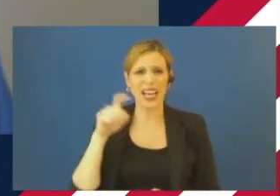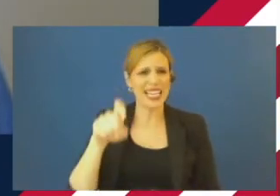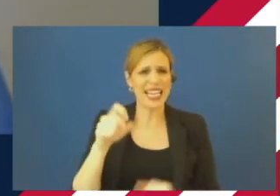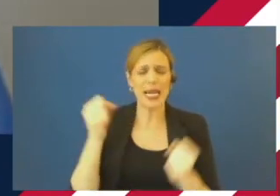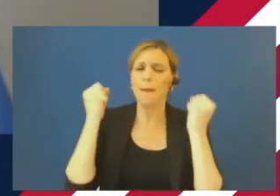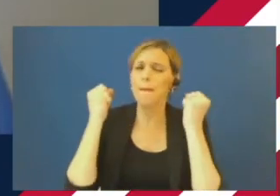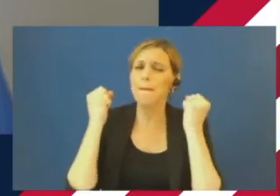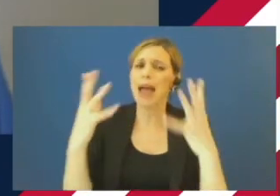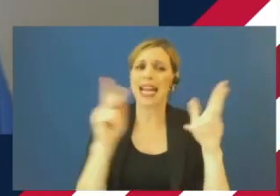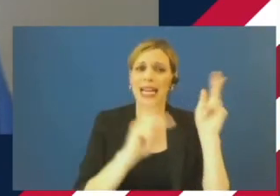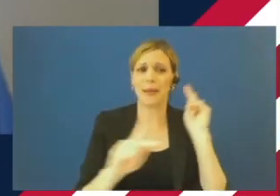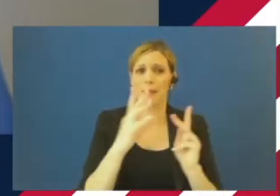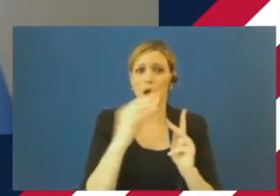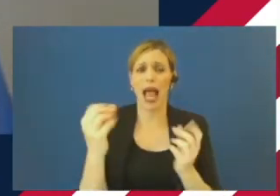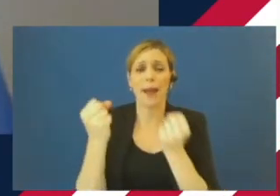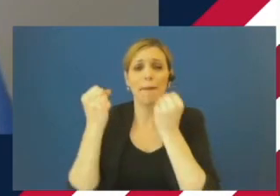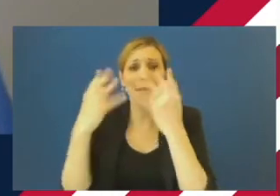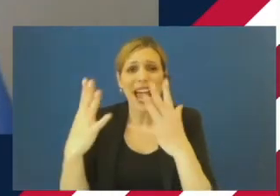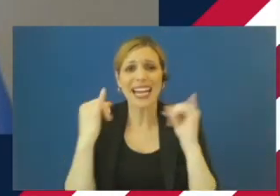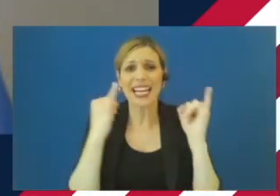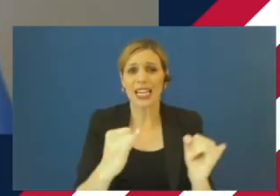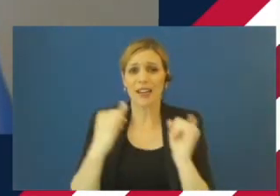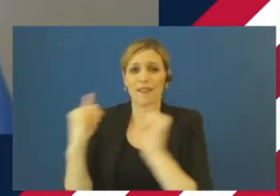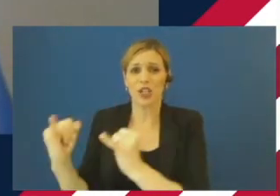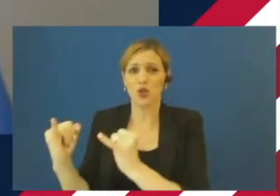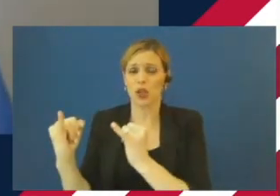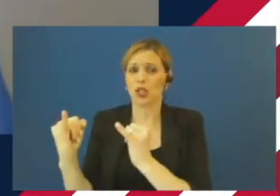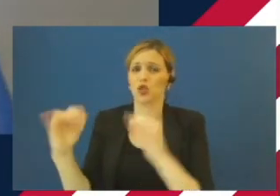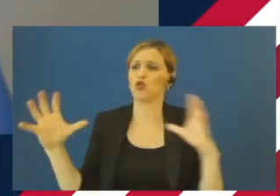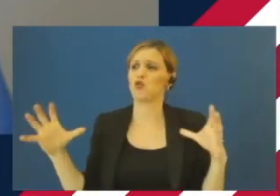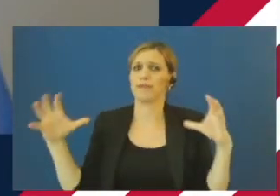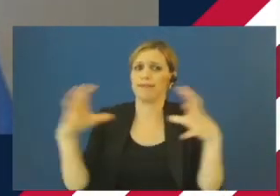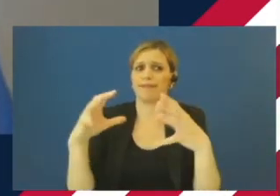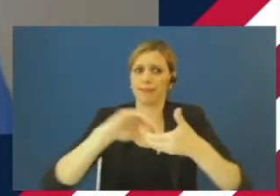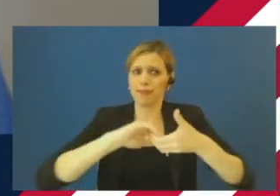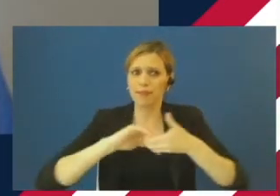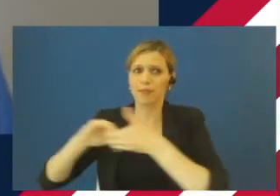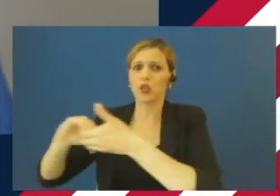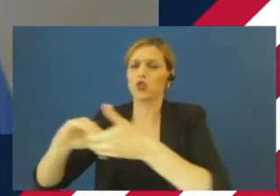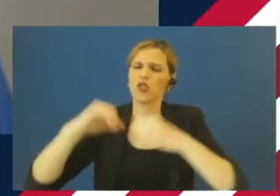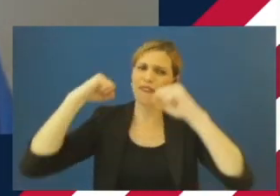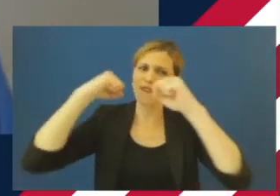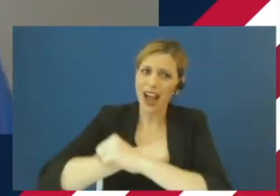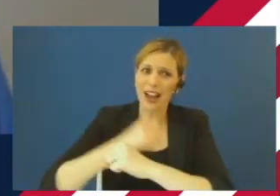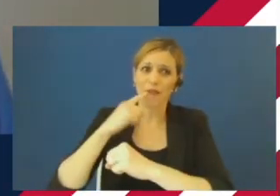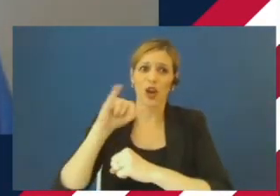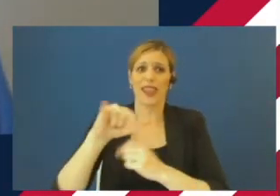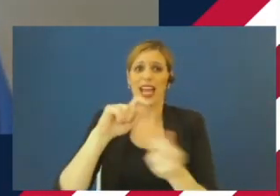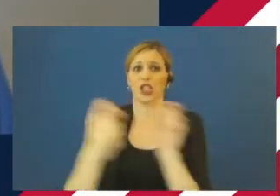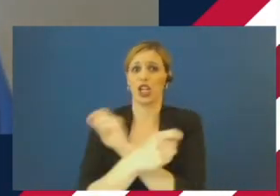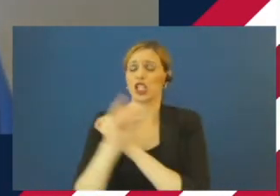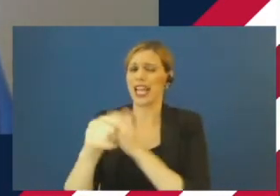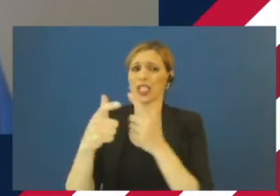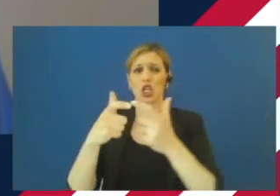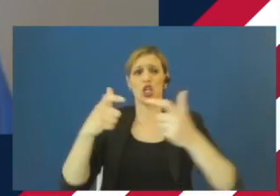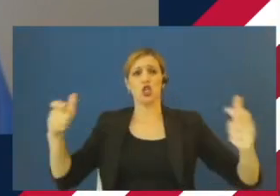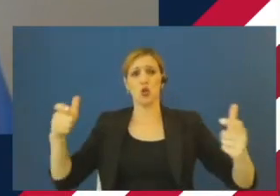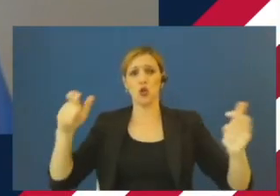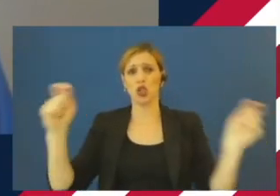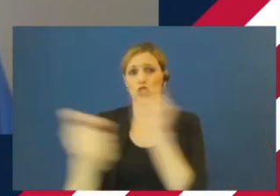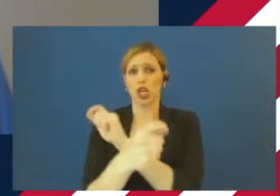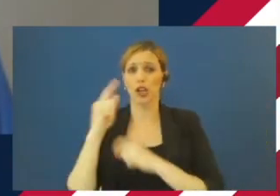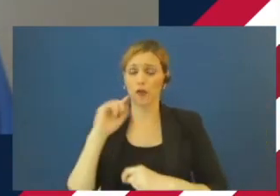individuals to fight for this change, because it is a large scale change of our economic work, of